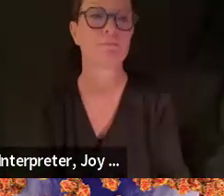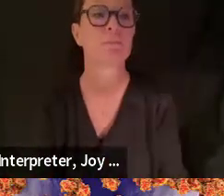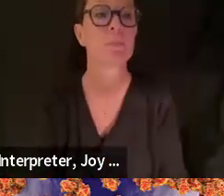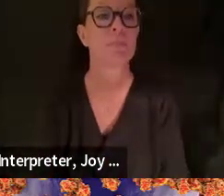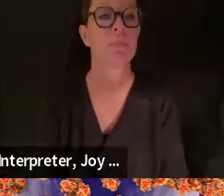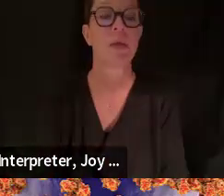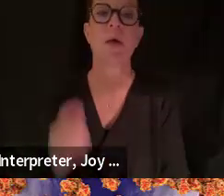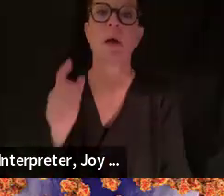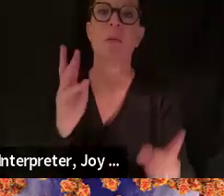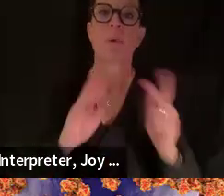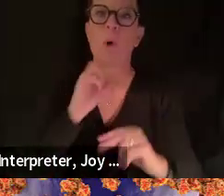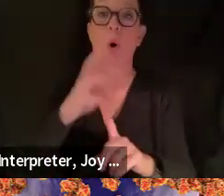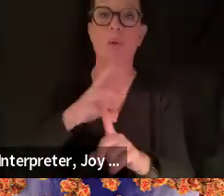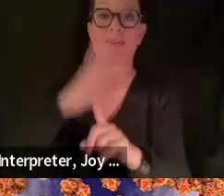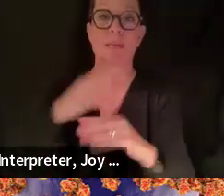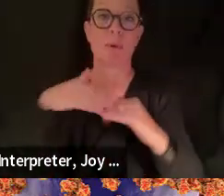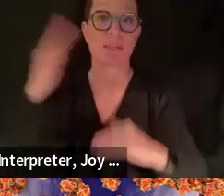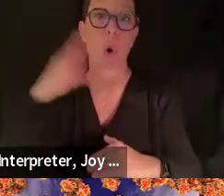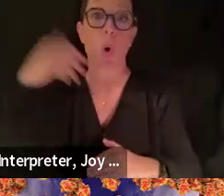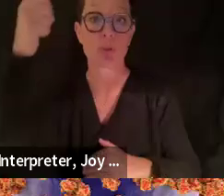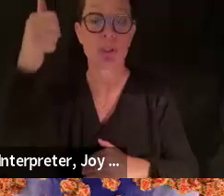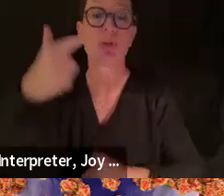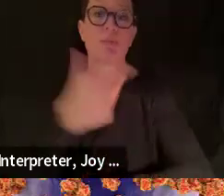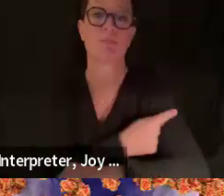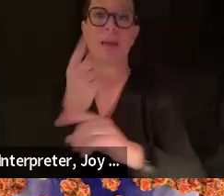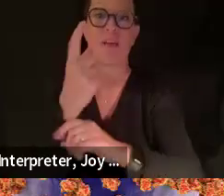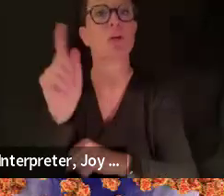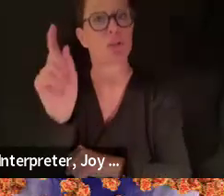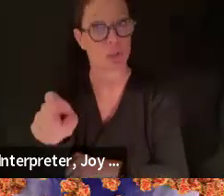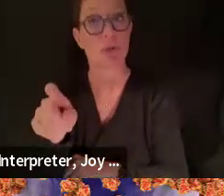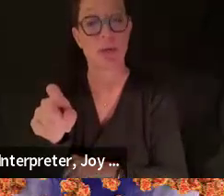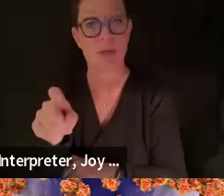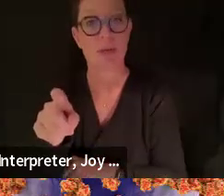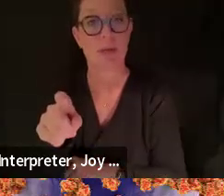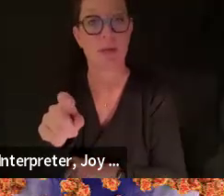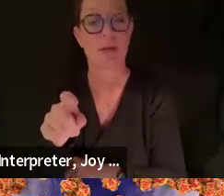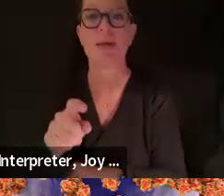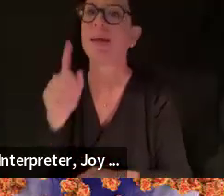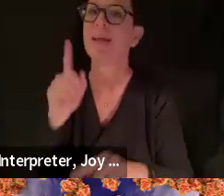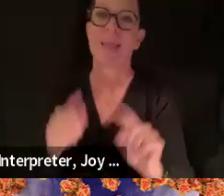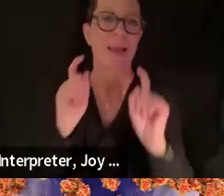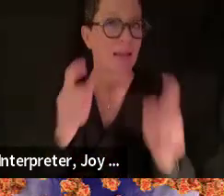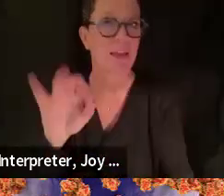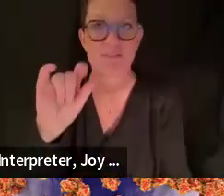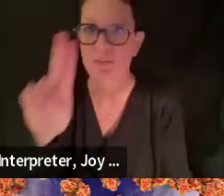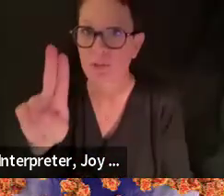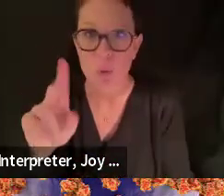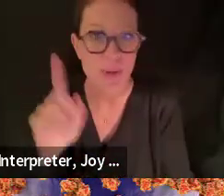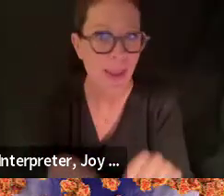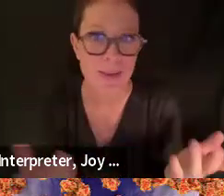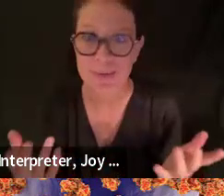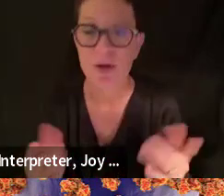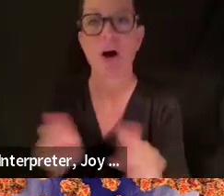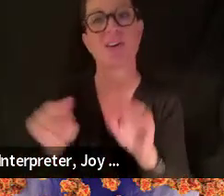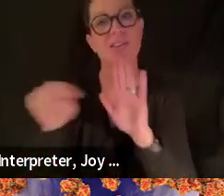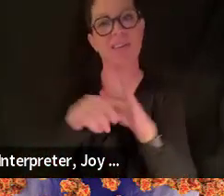Everyone 6 months and older should get a flu vaccine each year. The vaccine cannot give you the flu, and side effects